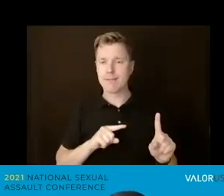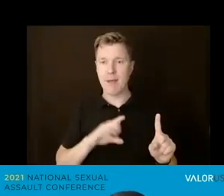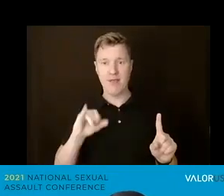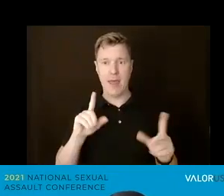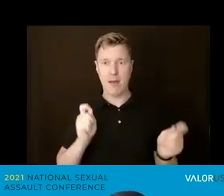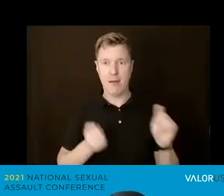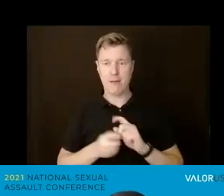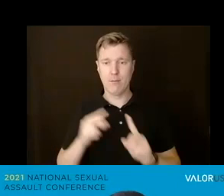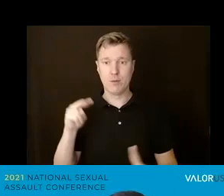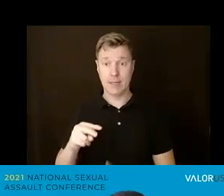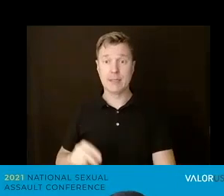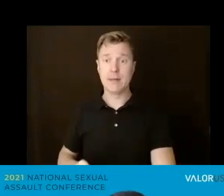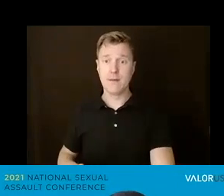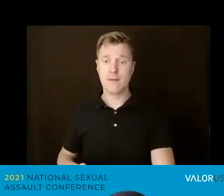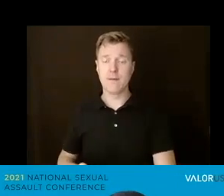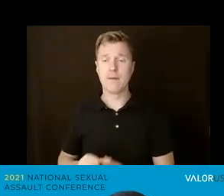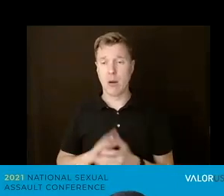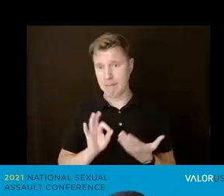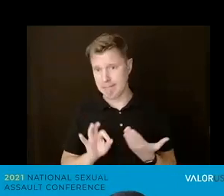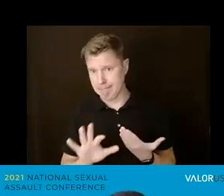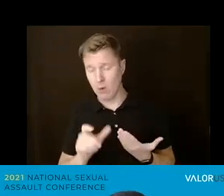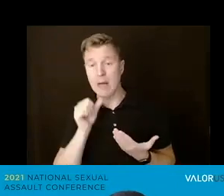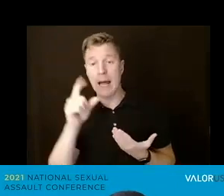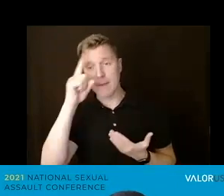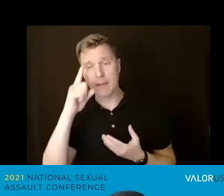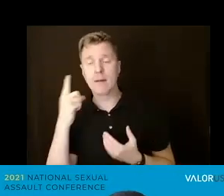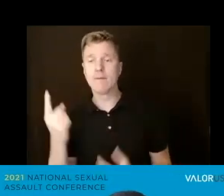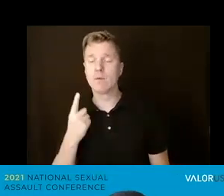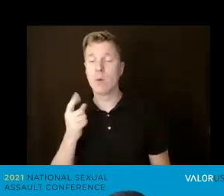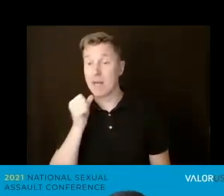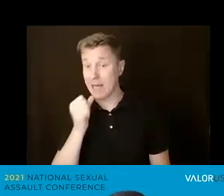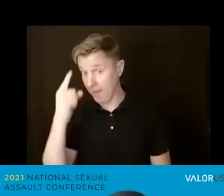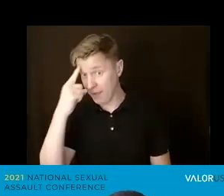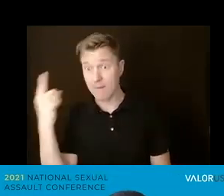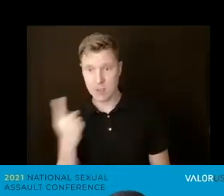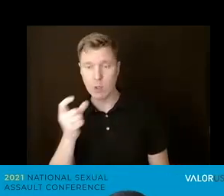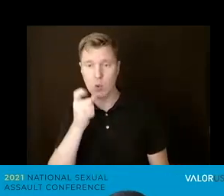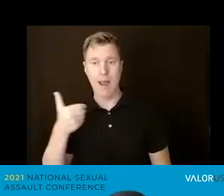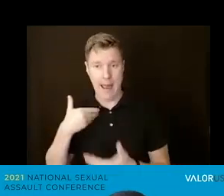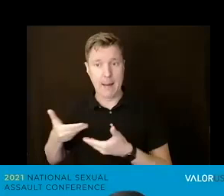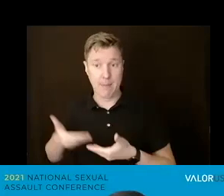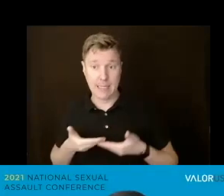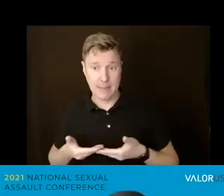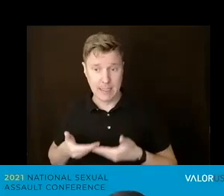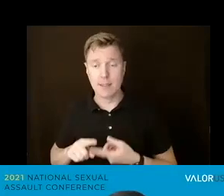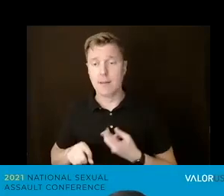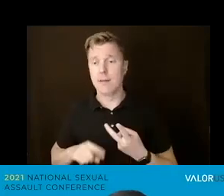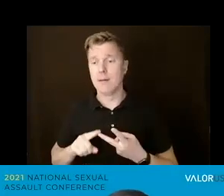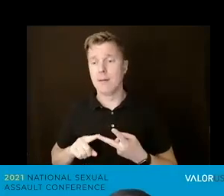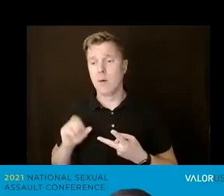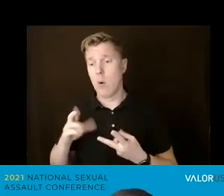put a little poke in here that we weren't thinking about somebody who had a baby, who might have